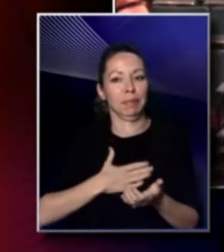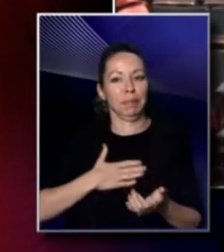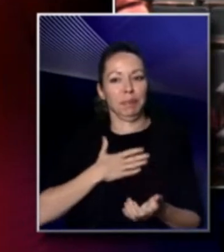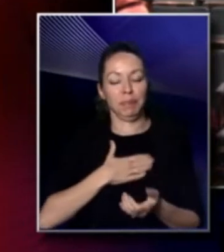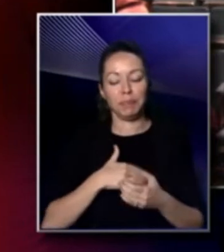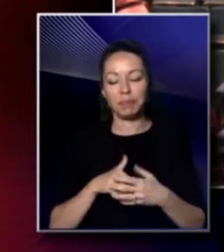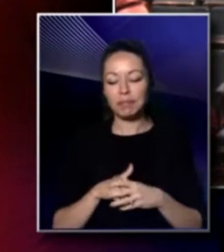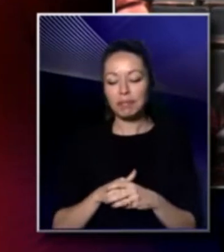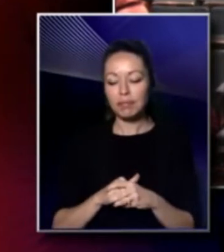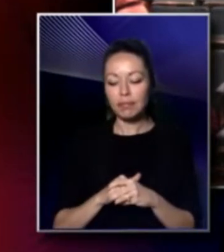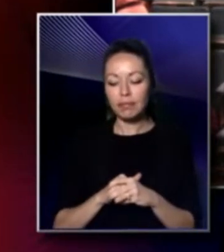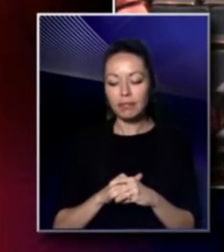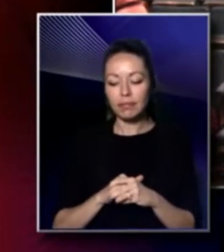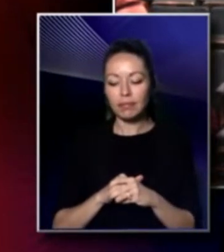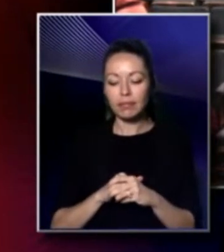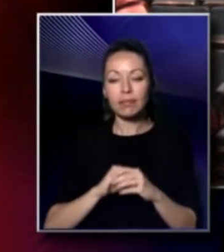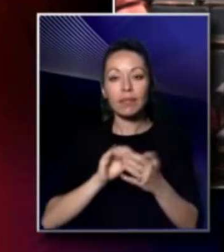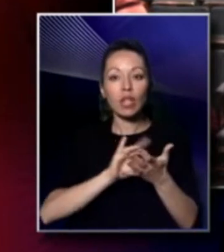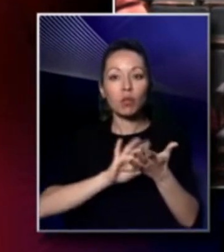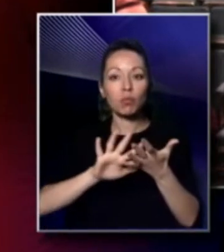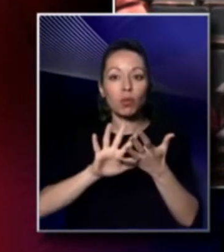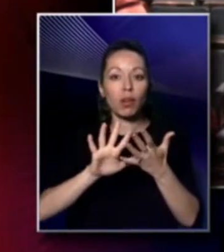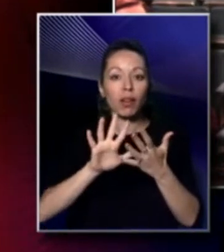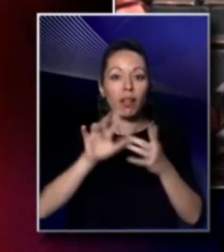My favorite Braille test,